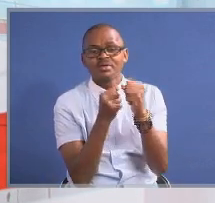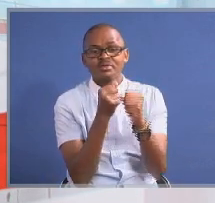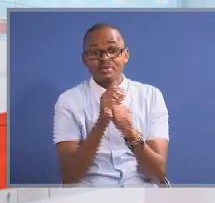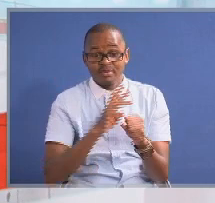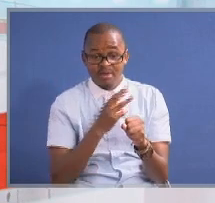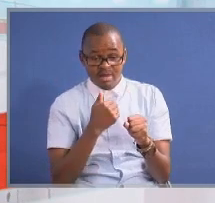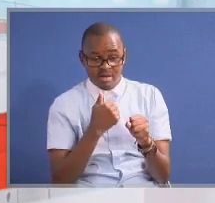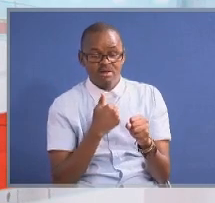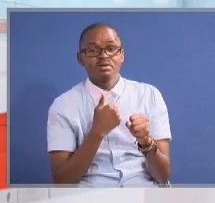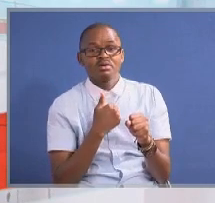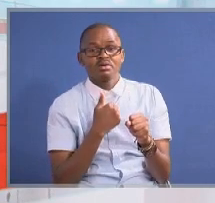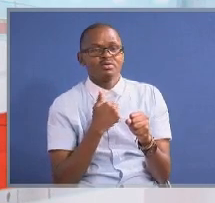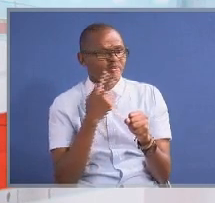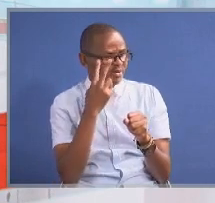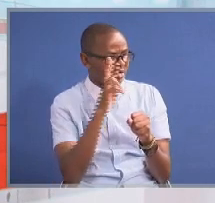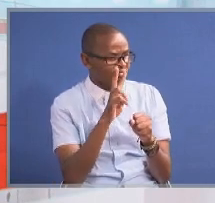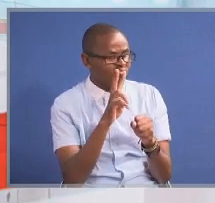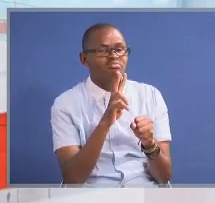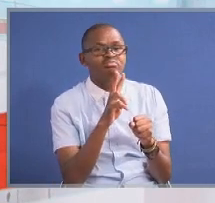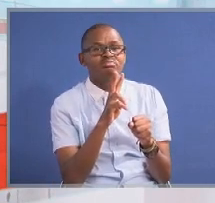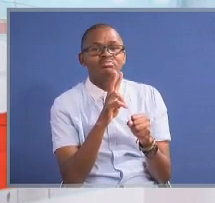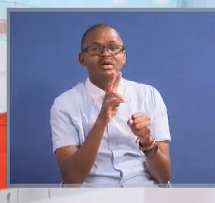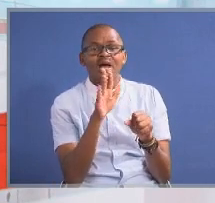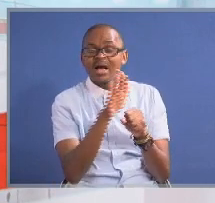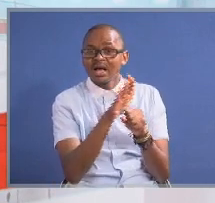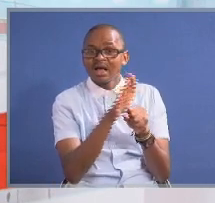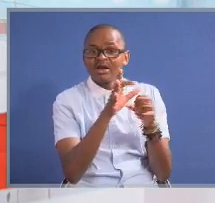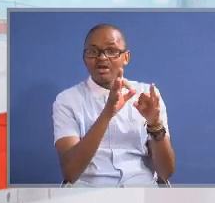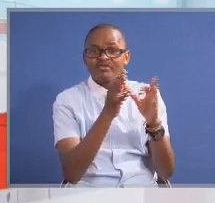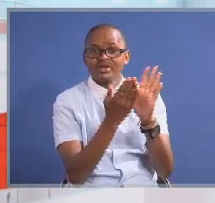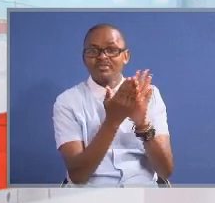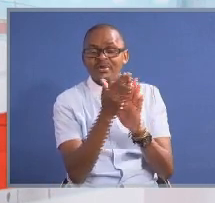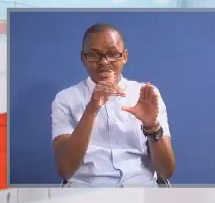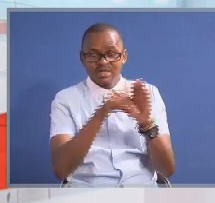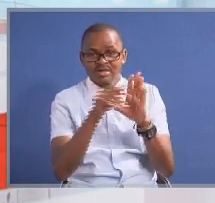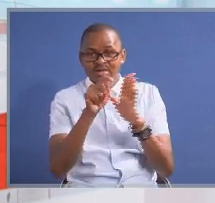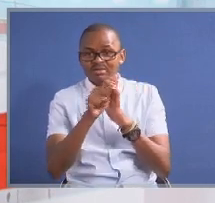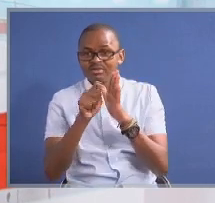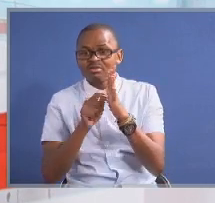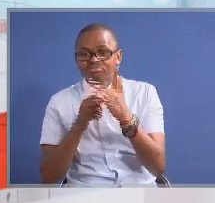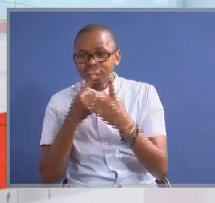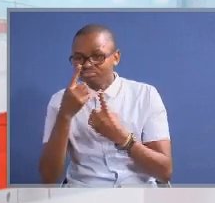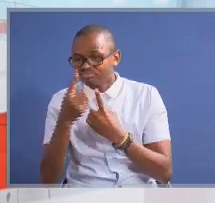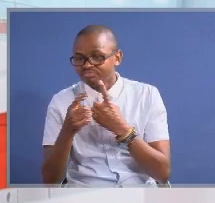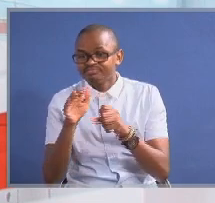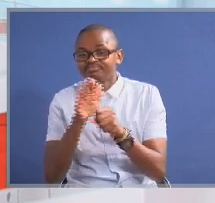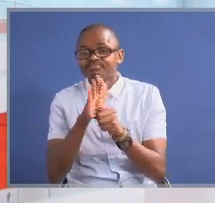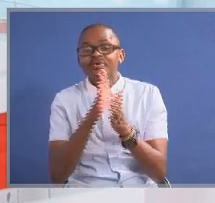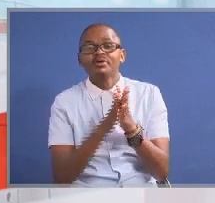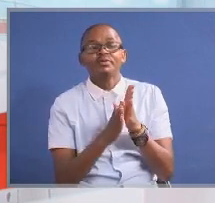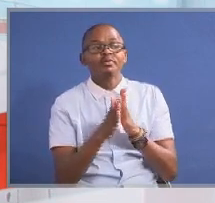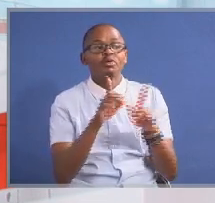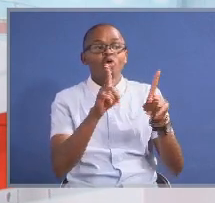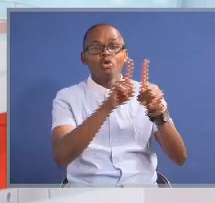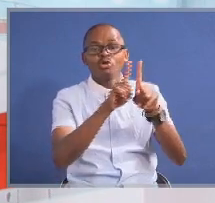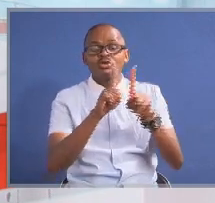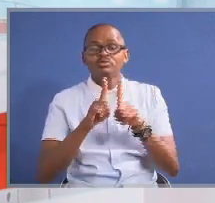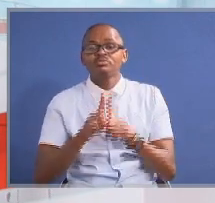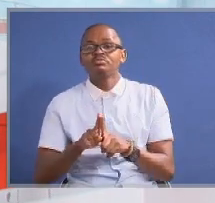been actually witnessing a lot of lots of developments in terms of negotiation and planning, and